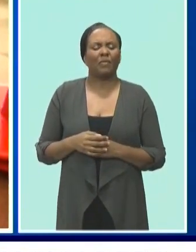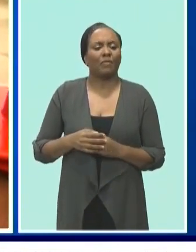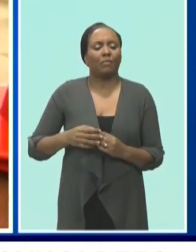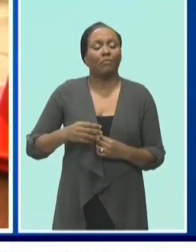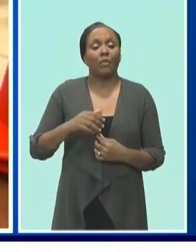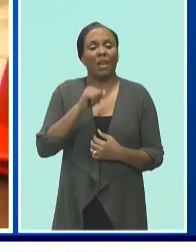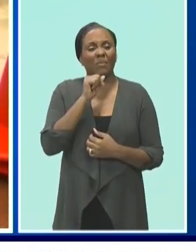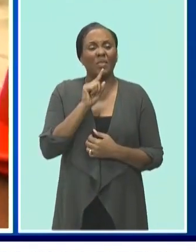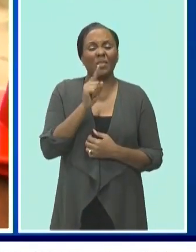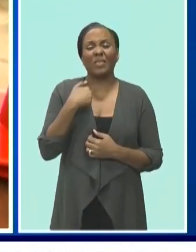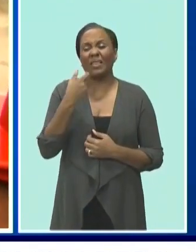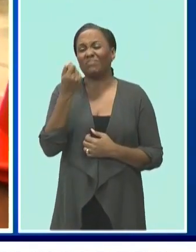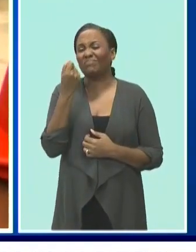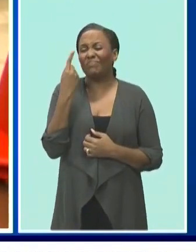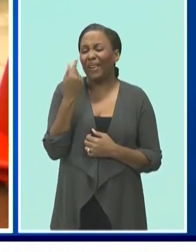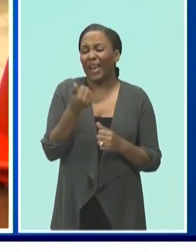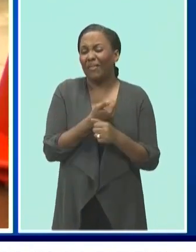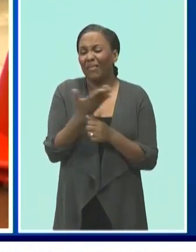everything that's going on.